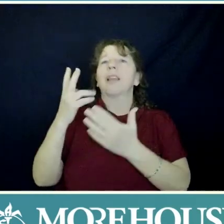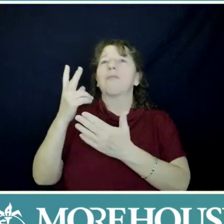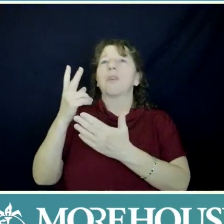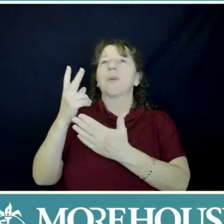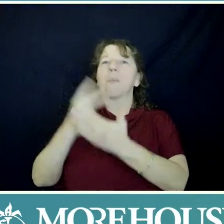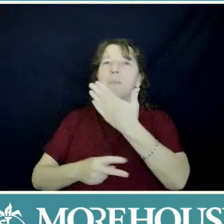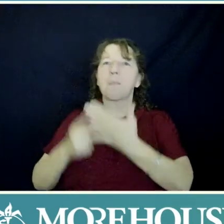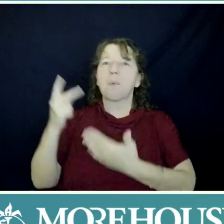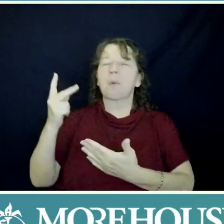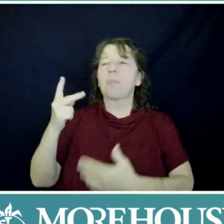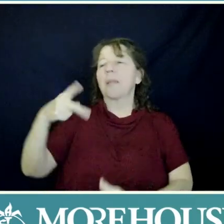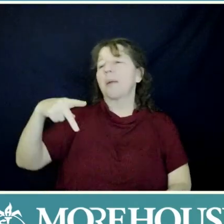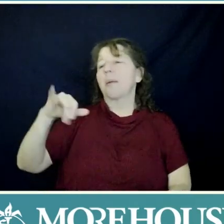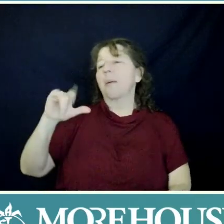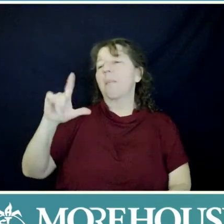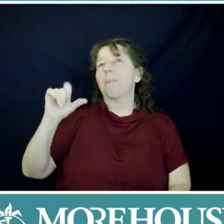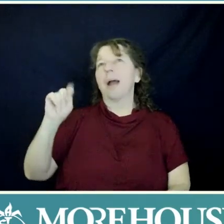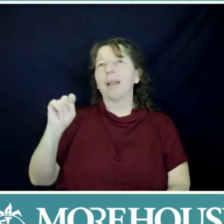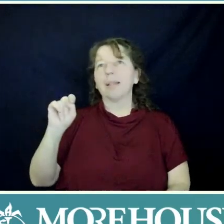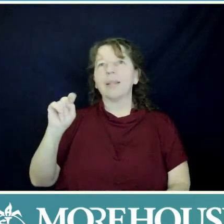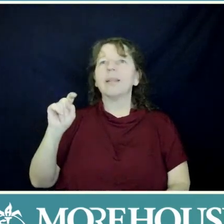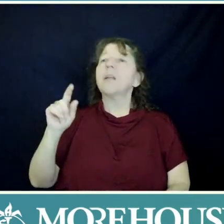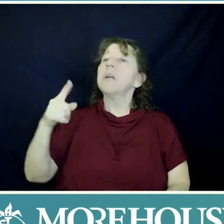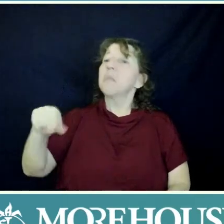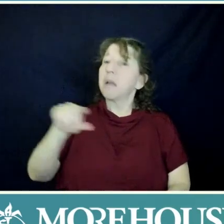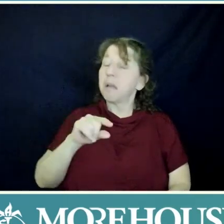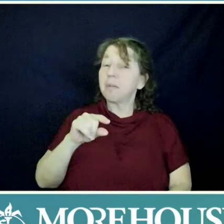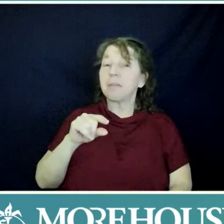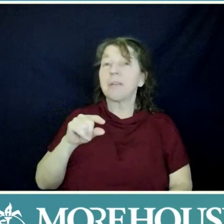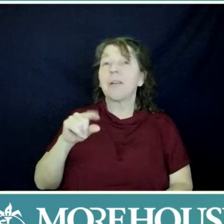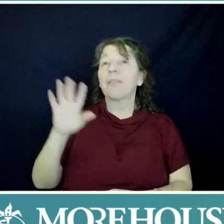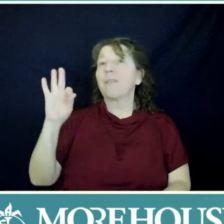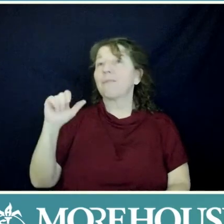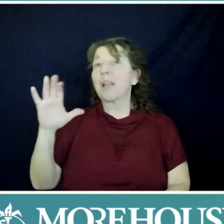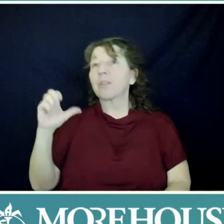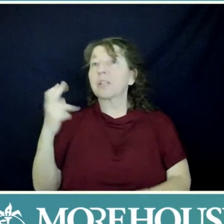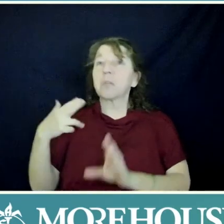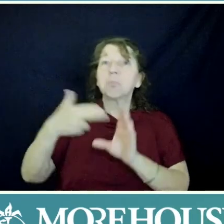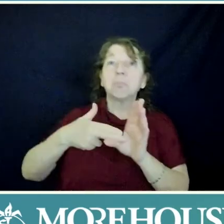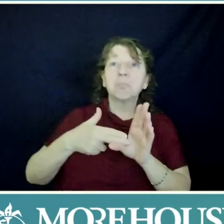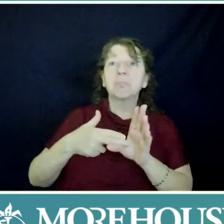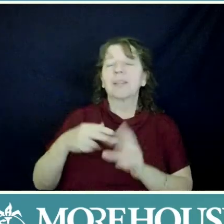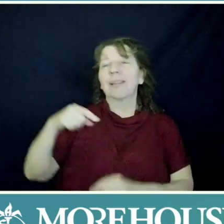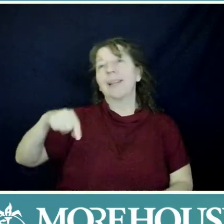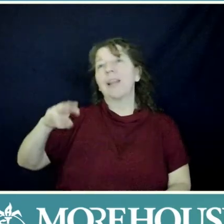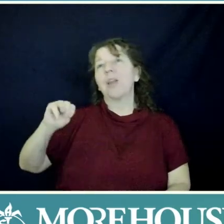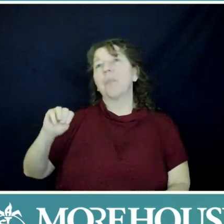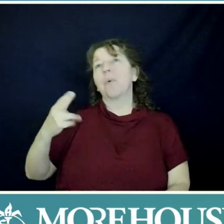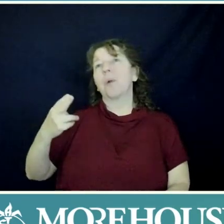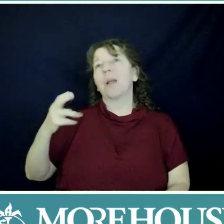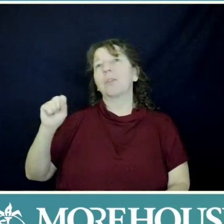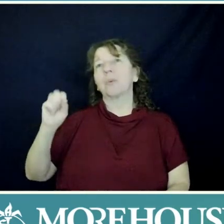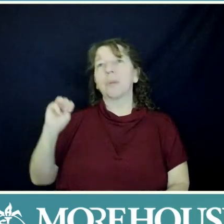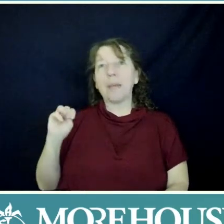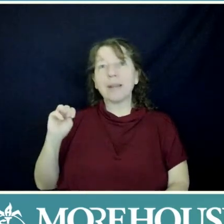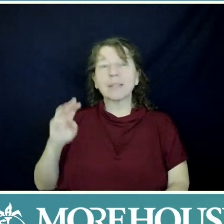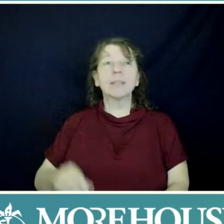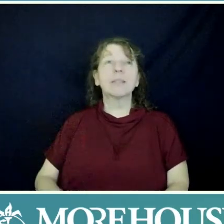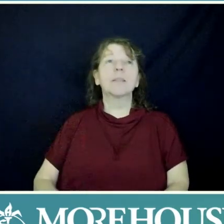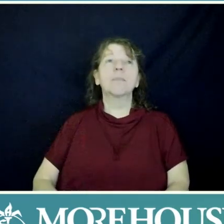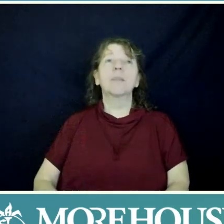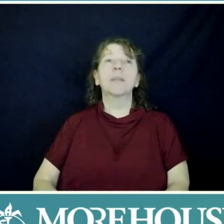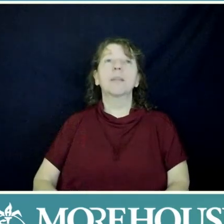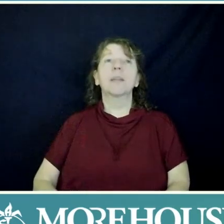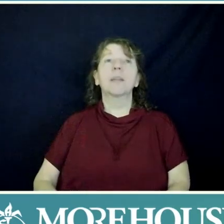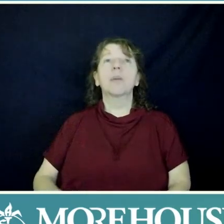that faculty members can avail themselves of. Here at Morehouse School of Medicine, we have a TX